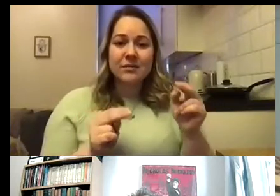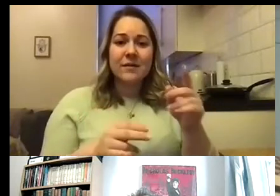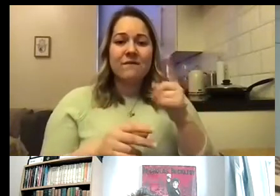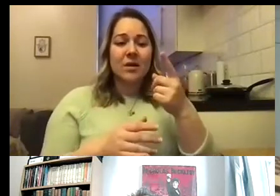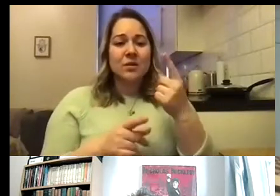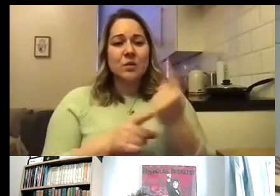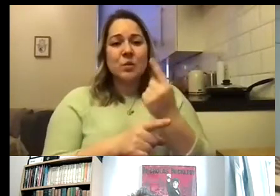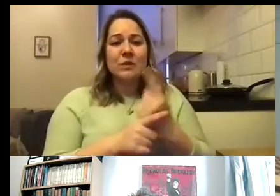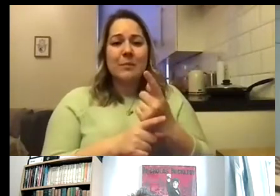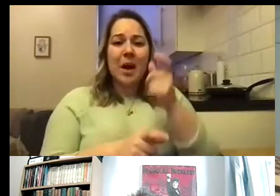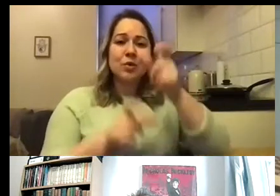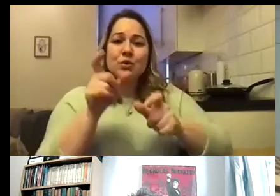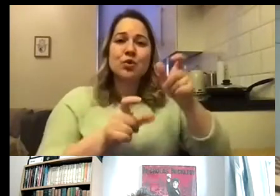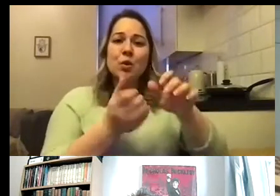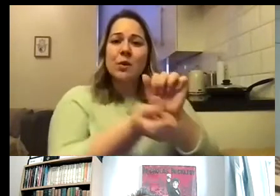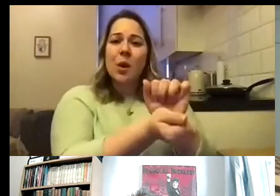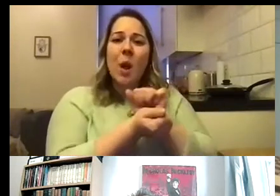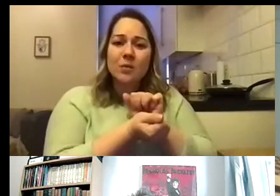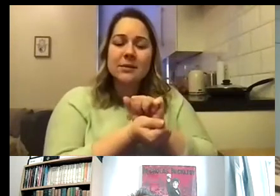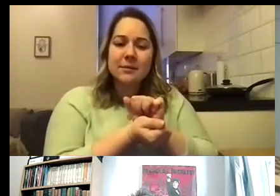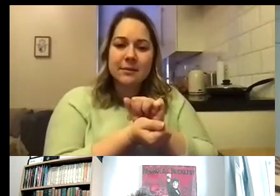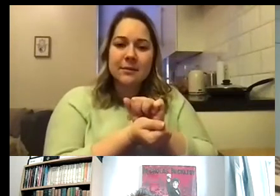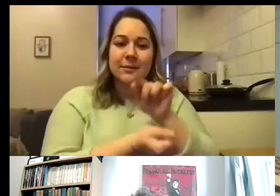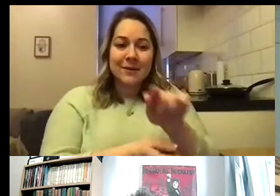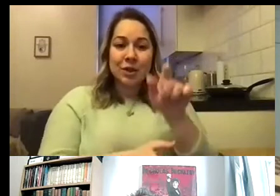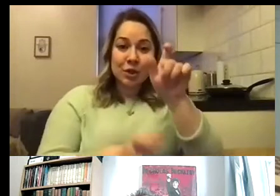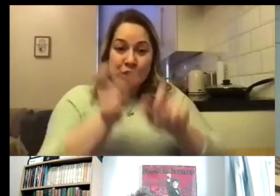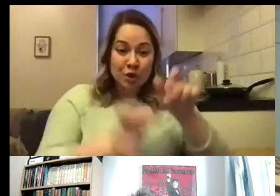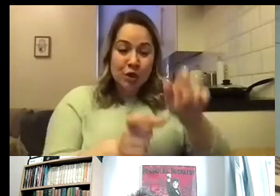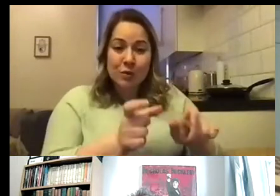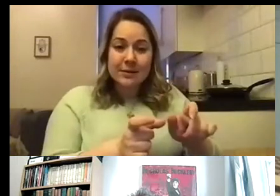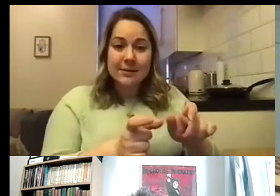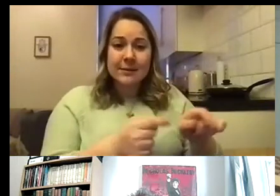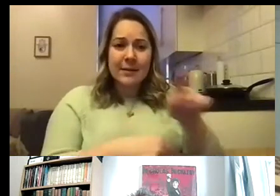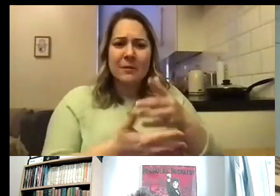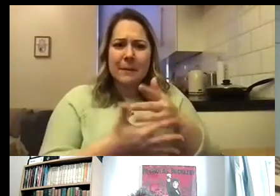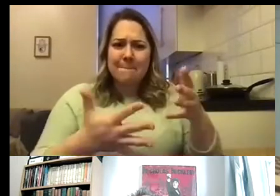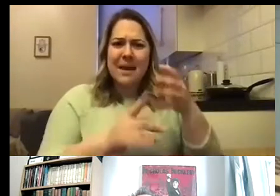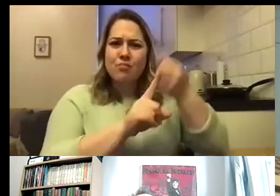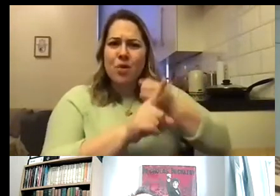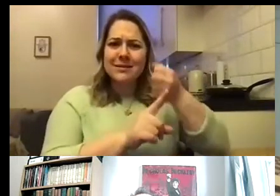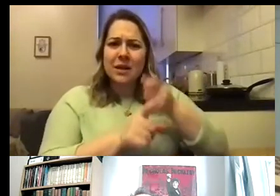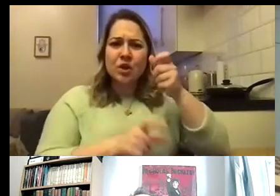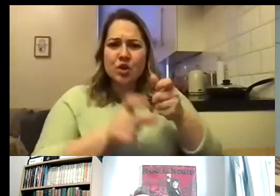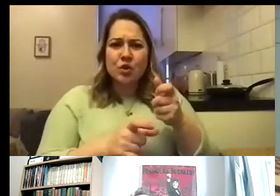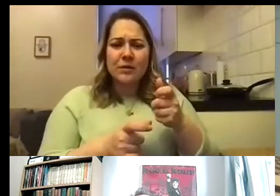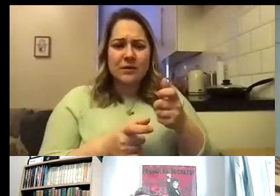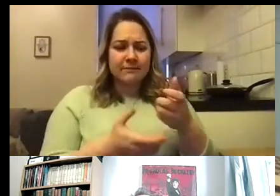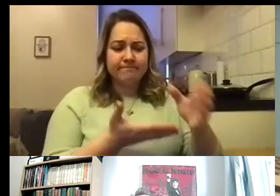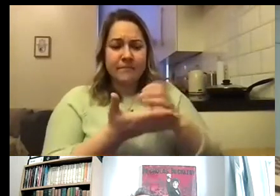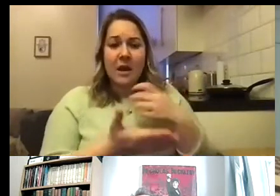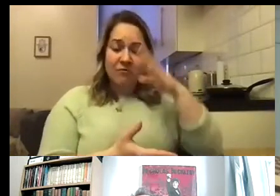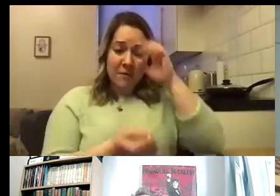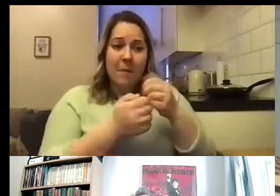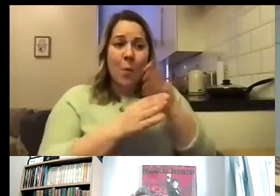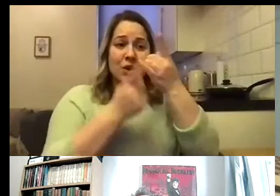student loans. And those students had, you know, there were big protests and students had much more. I mean, certainly when I went to uni